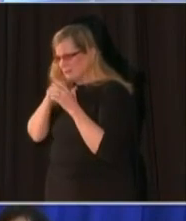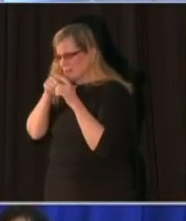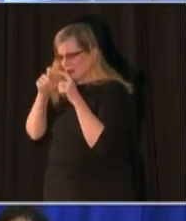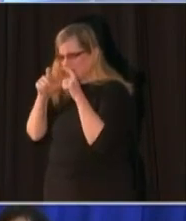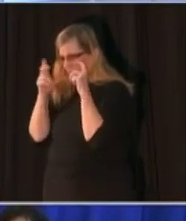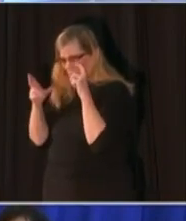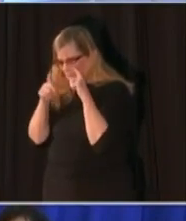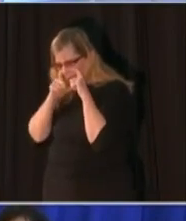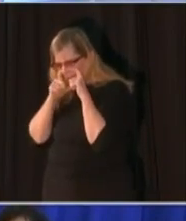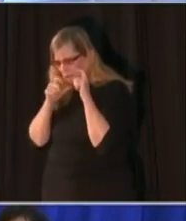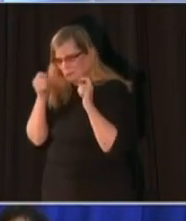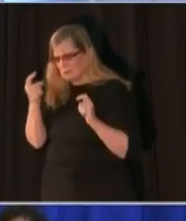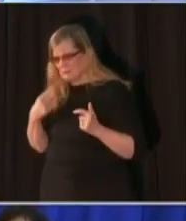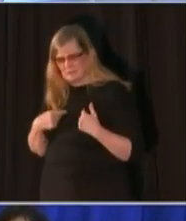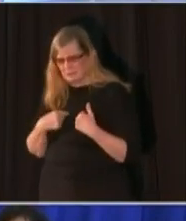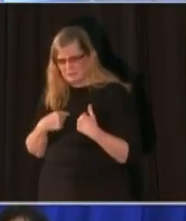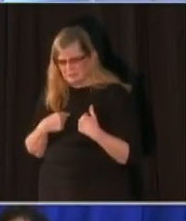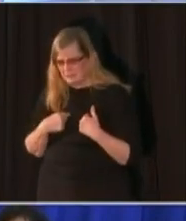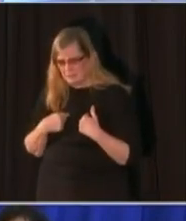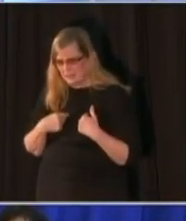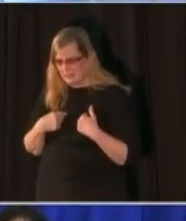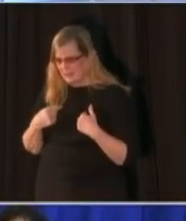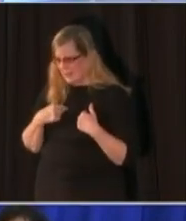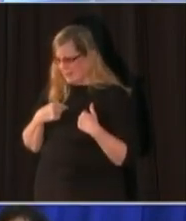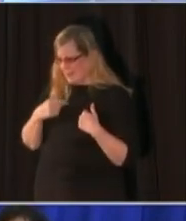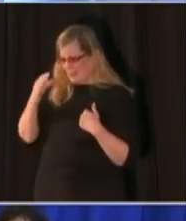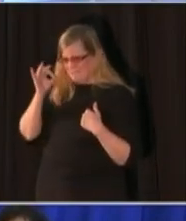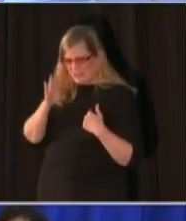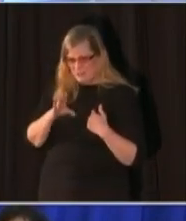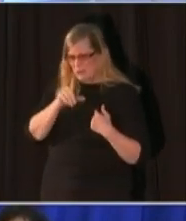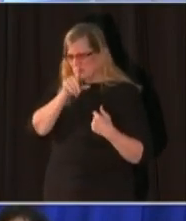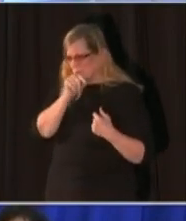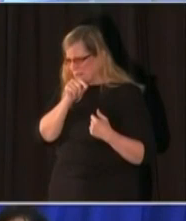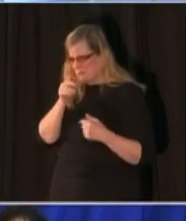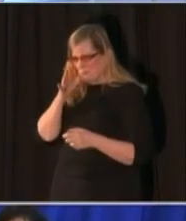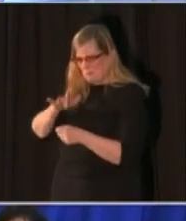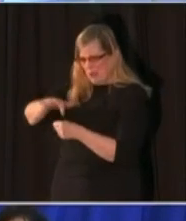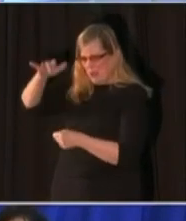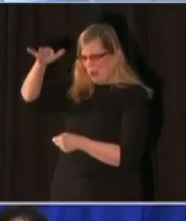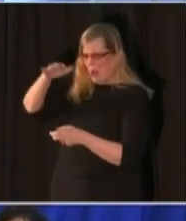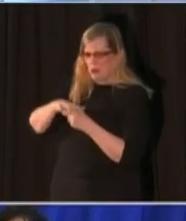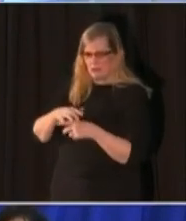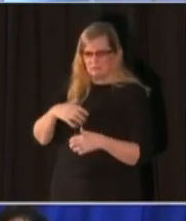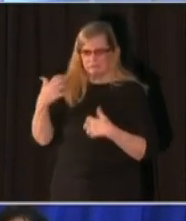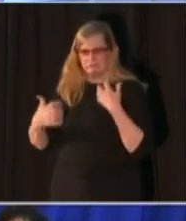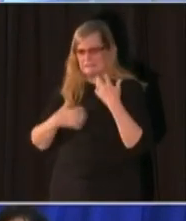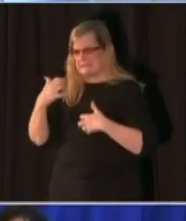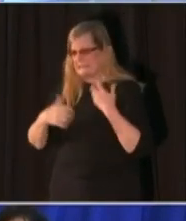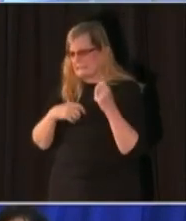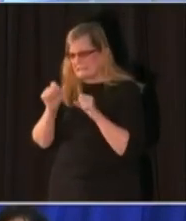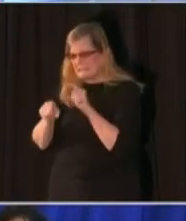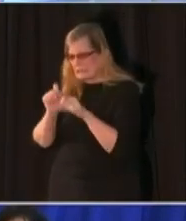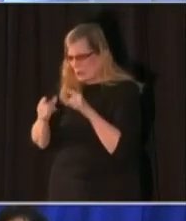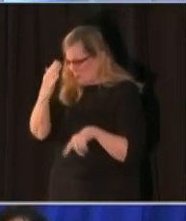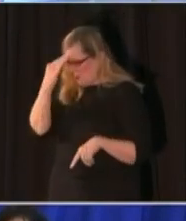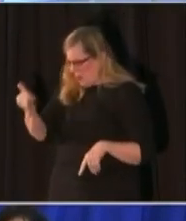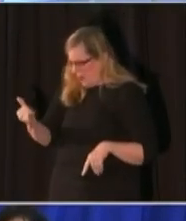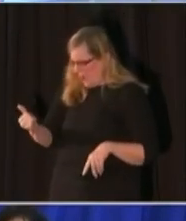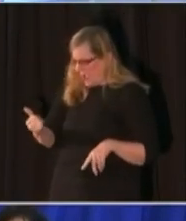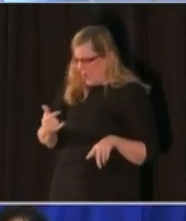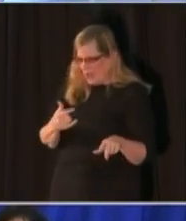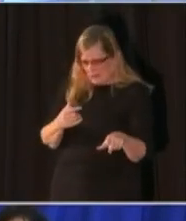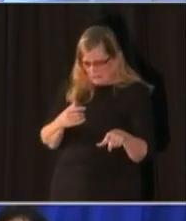can see social media just exploding on this, that people are going to wonder why require it for one group of people in the same